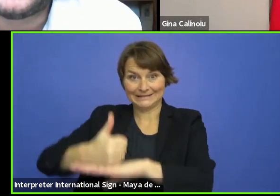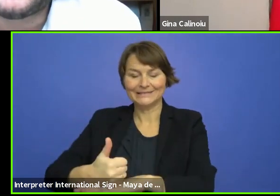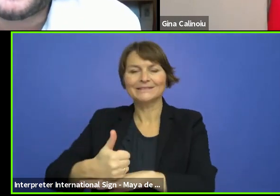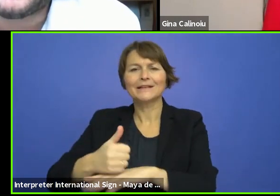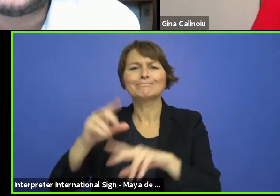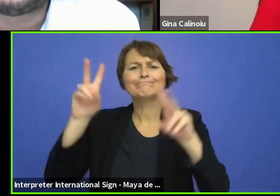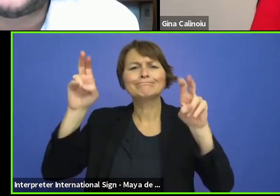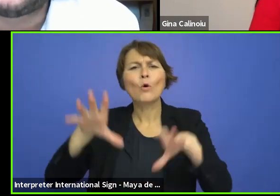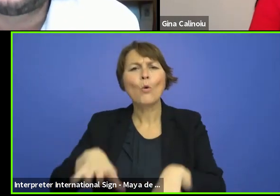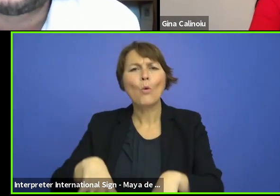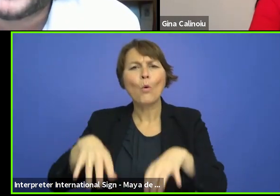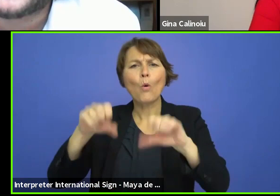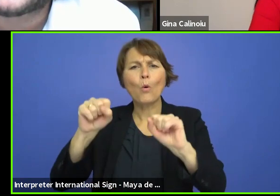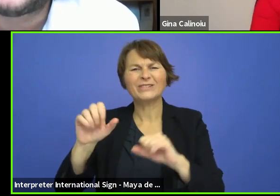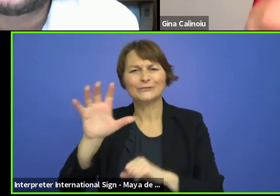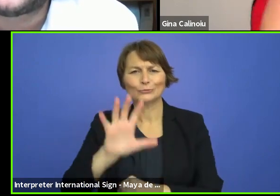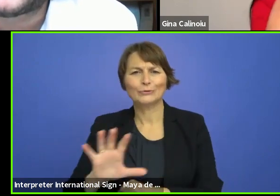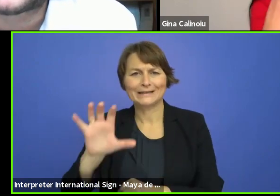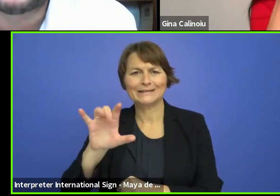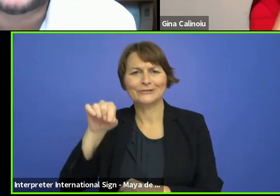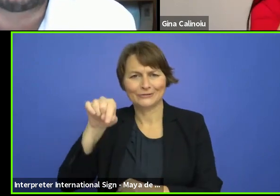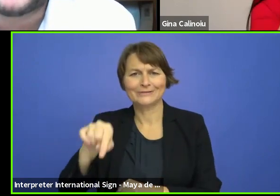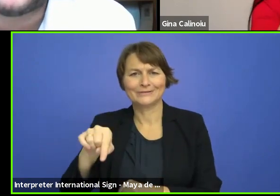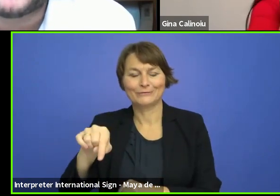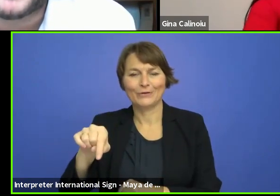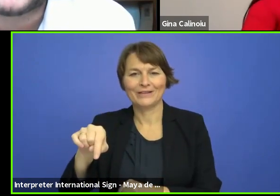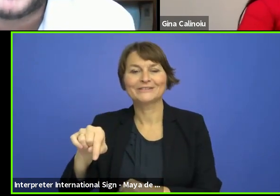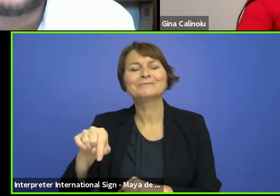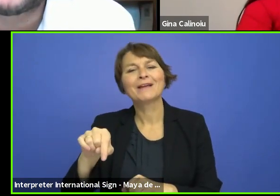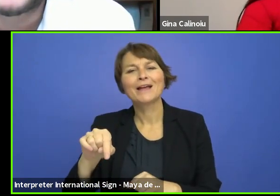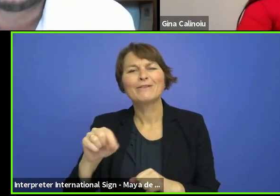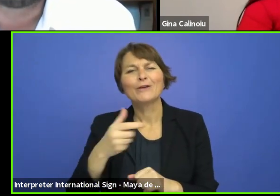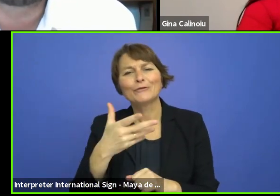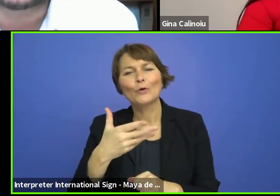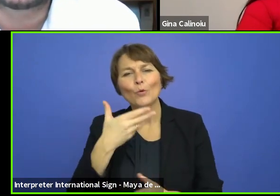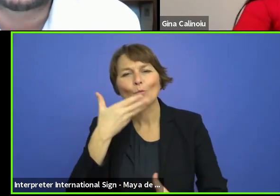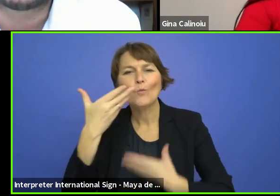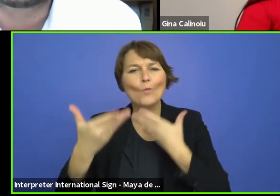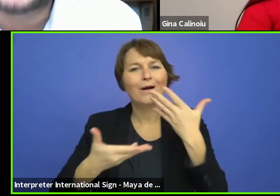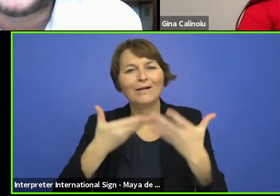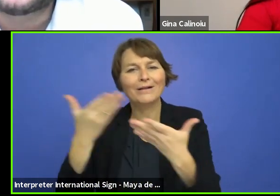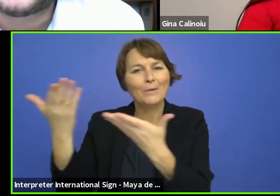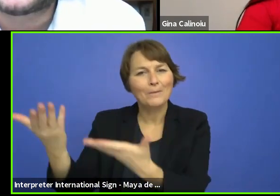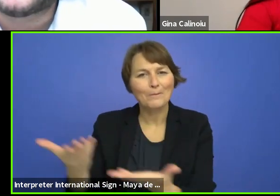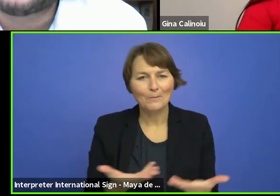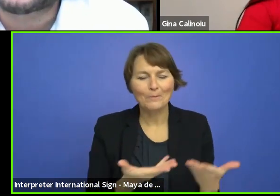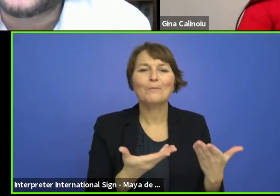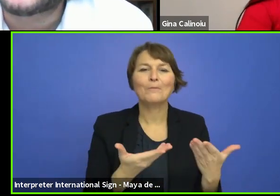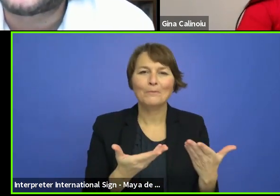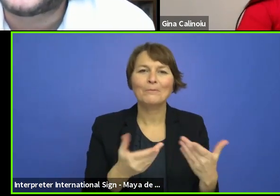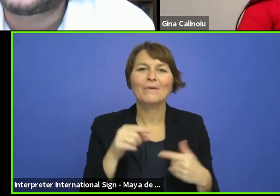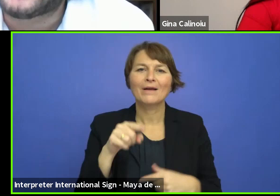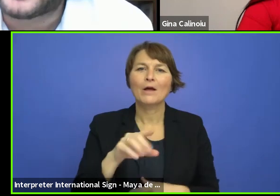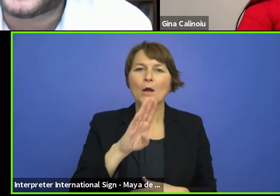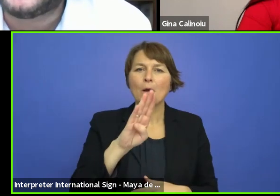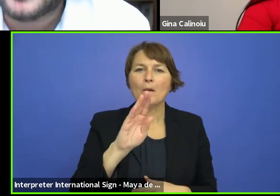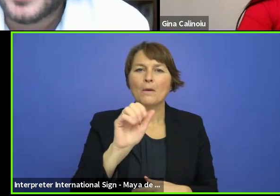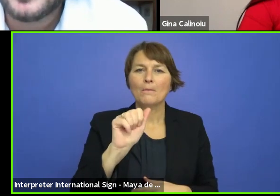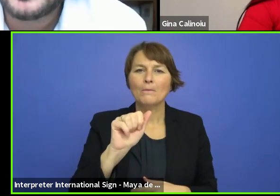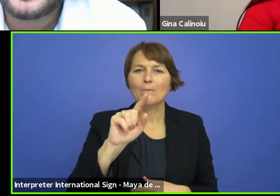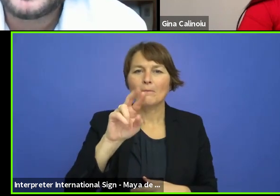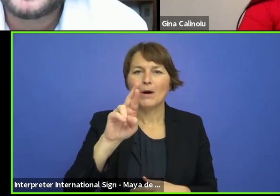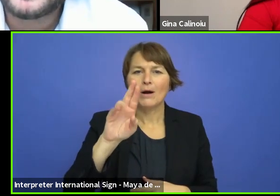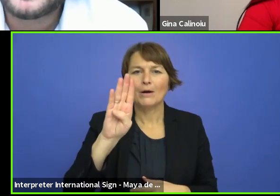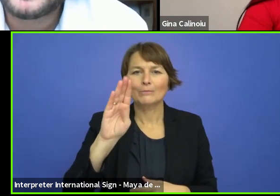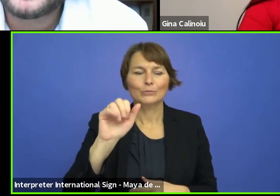Here are a few welcoming words by Barbara Klepsch, Saxon State Minister for Culture and Tourism.